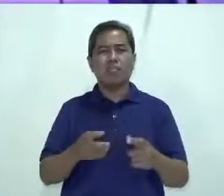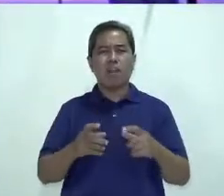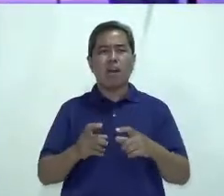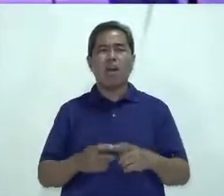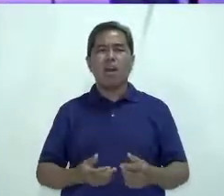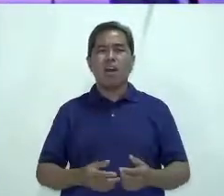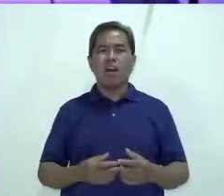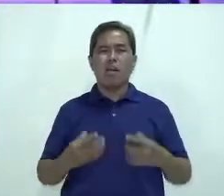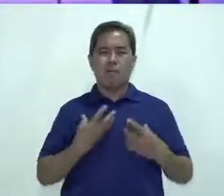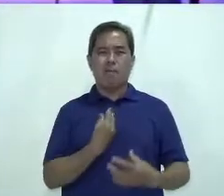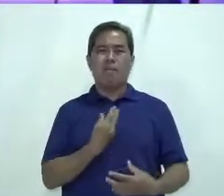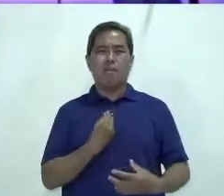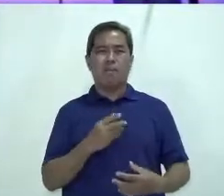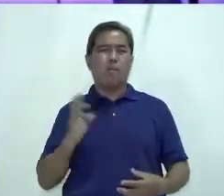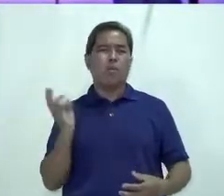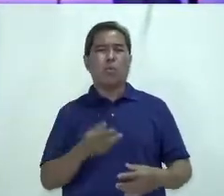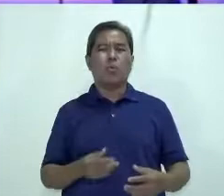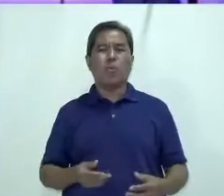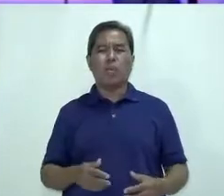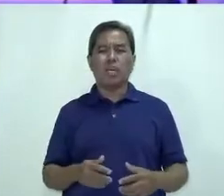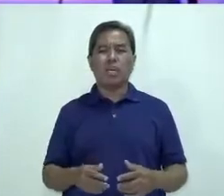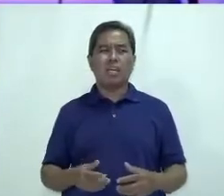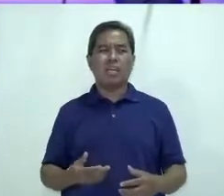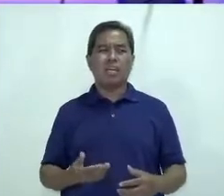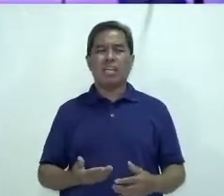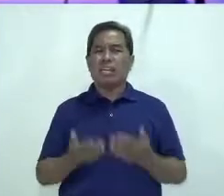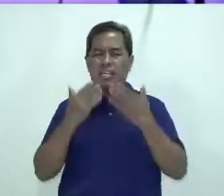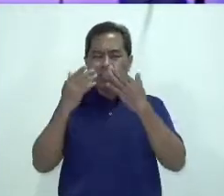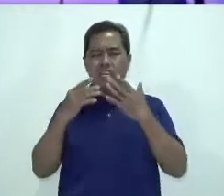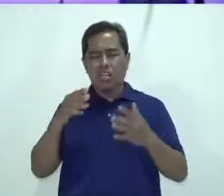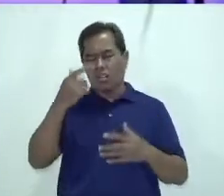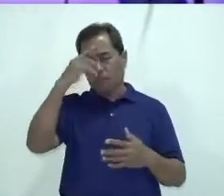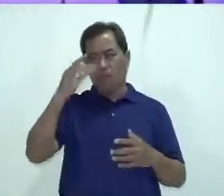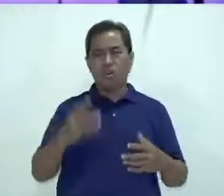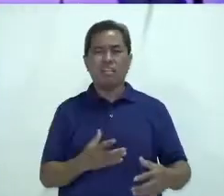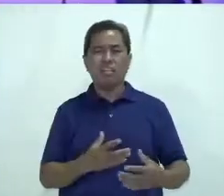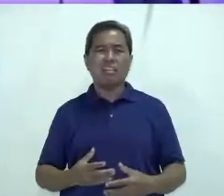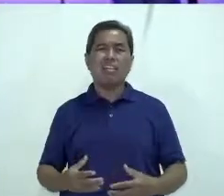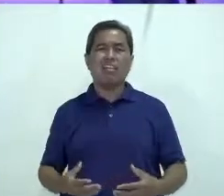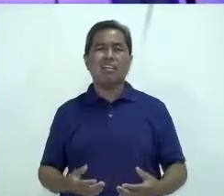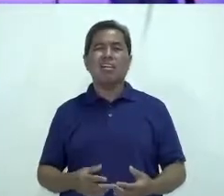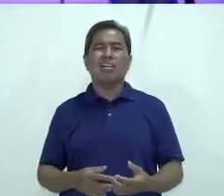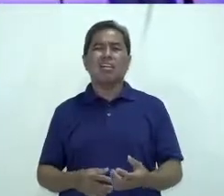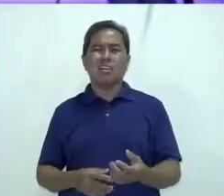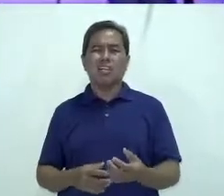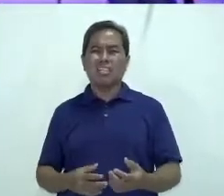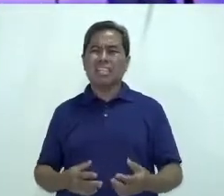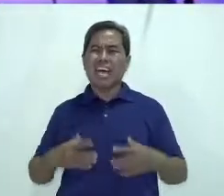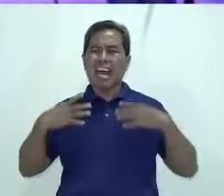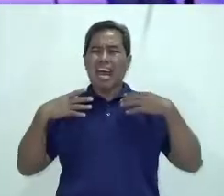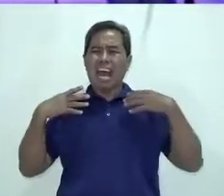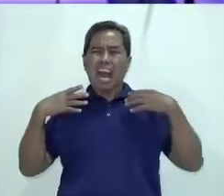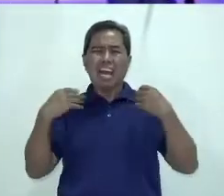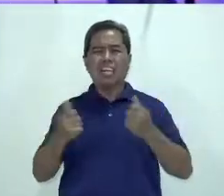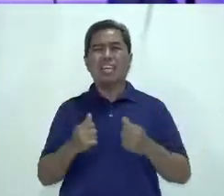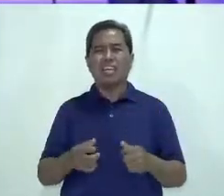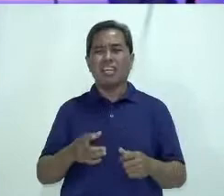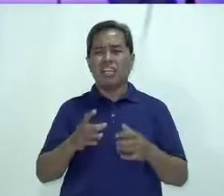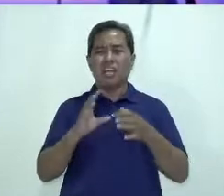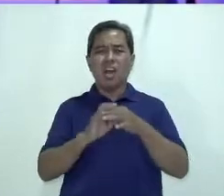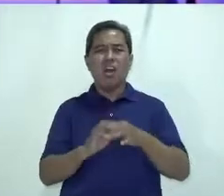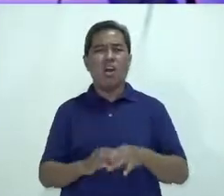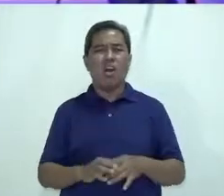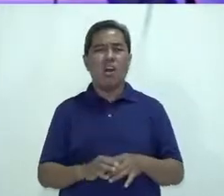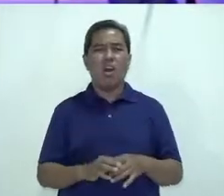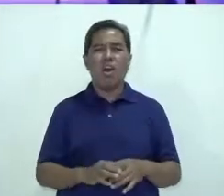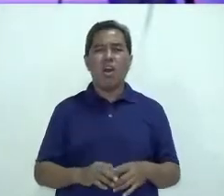God for the healing of Tita Grace Clavicillas. Maybe you know her for so long. And for the last month, we've been